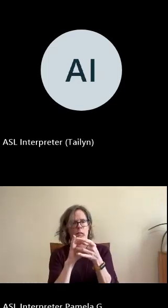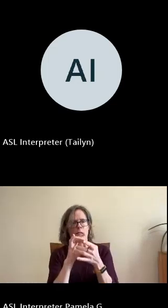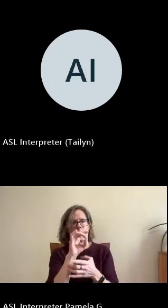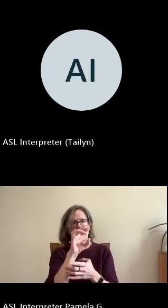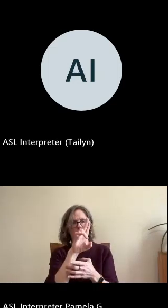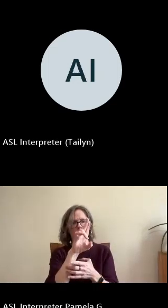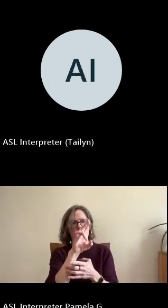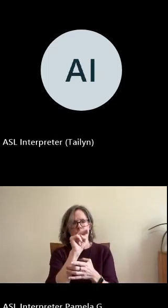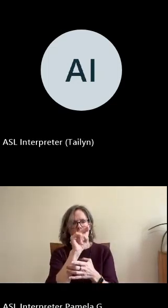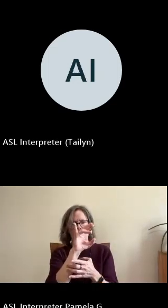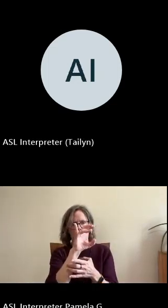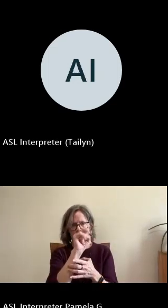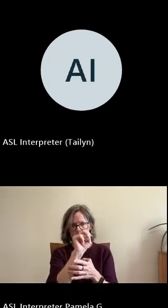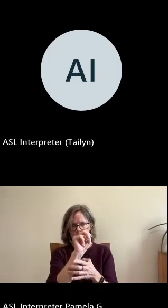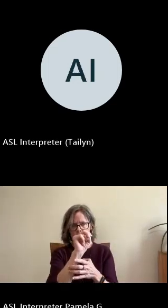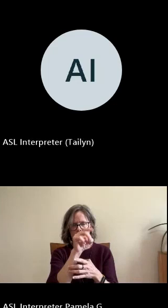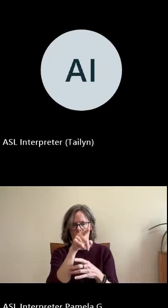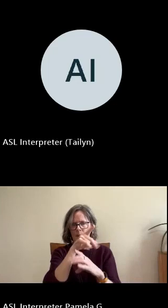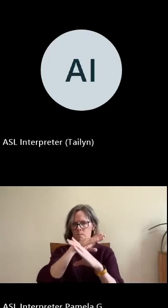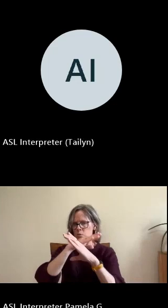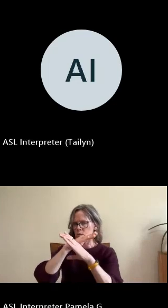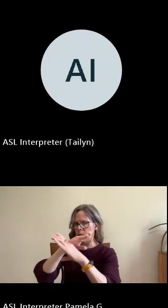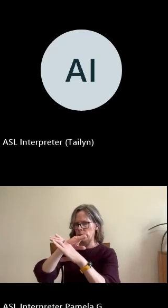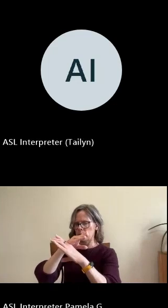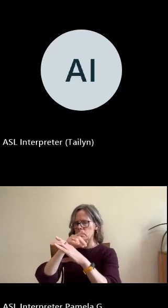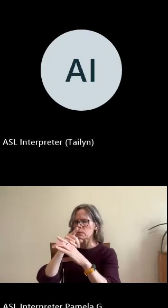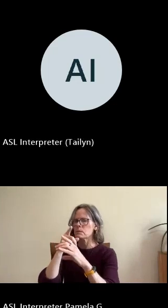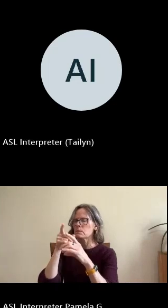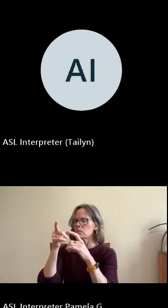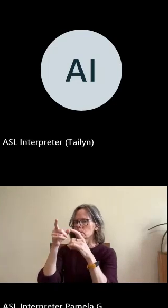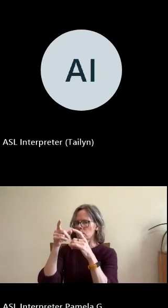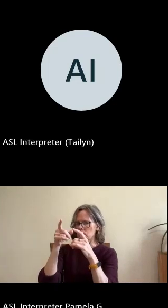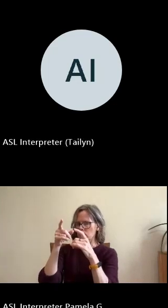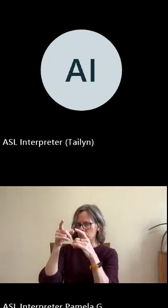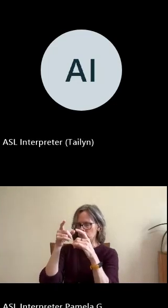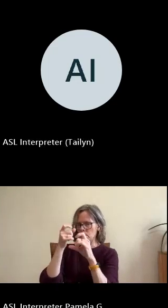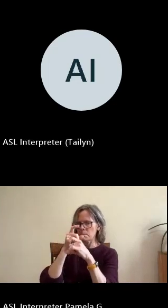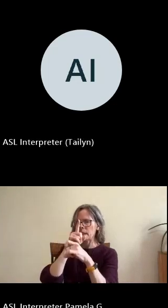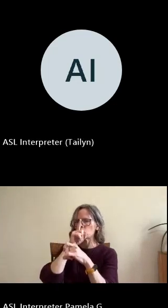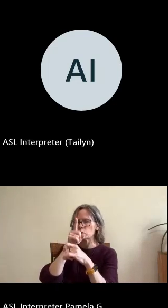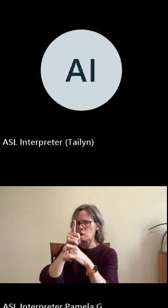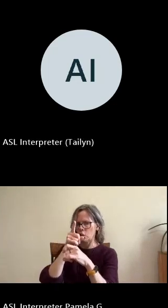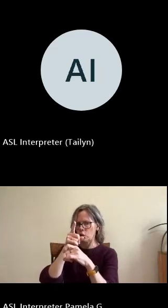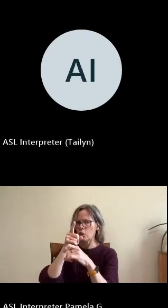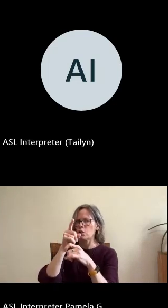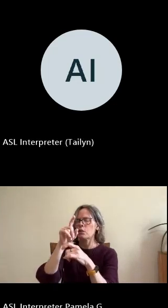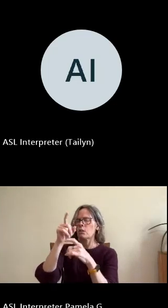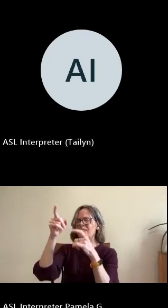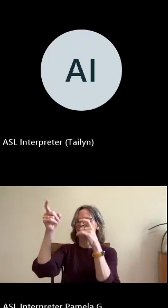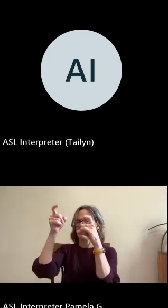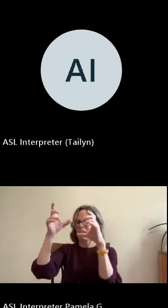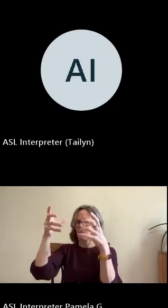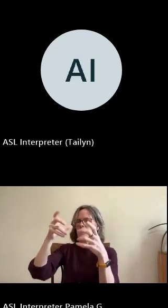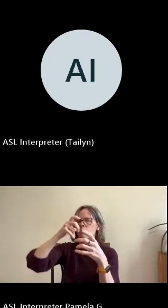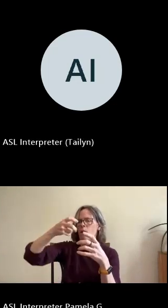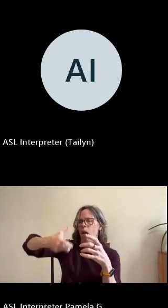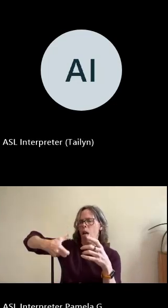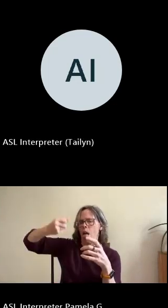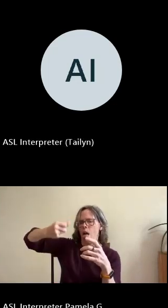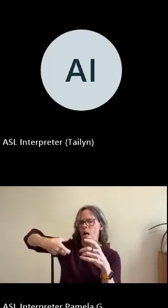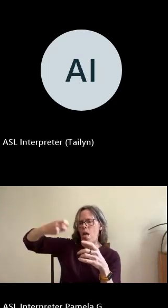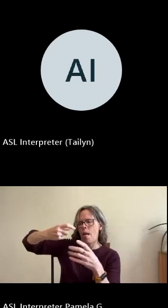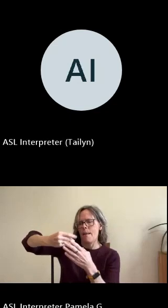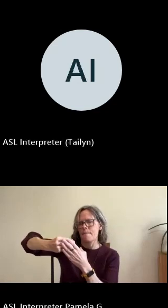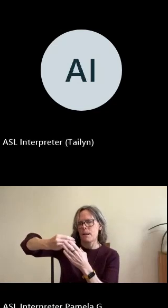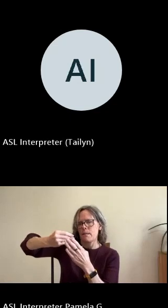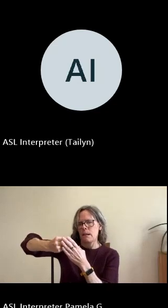kind of safeguard protection to management essentially pillaging pension plans for their shareholders or